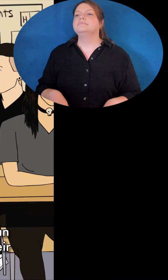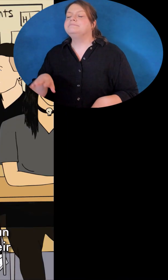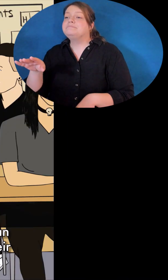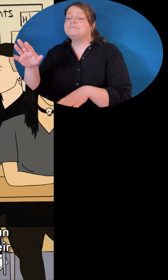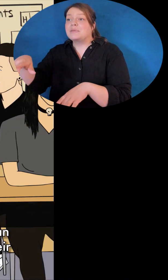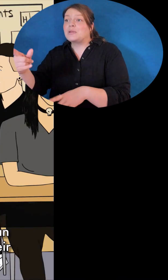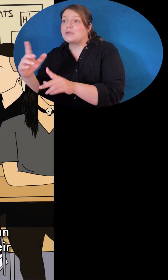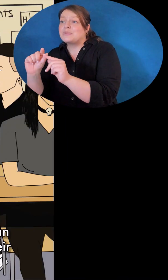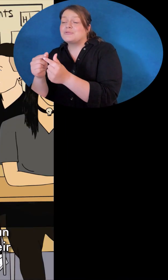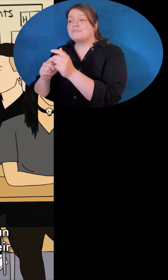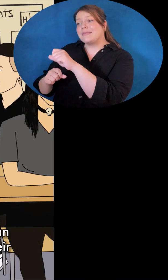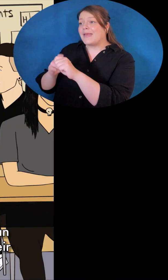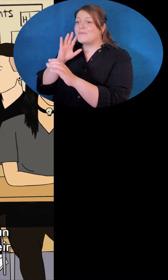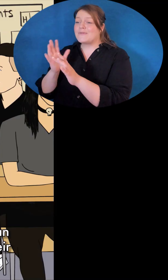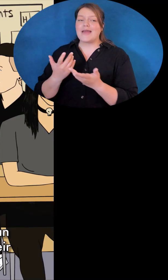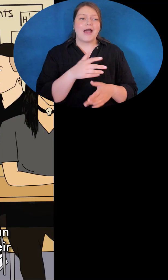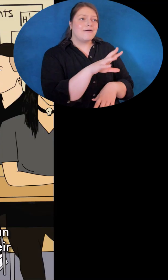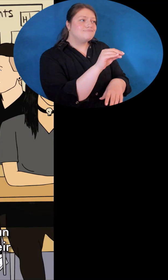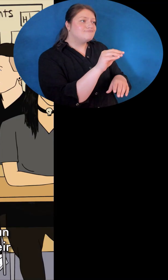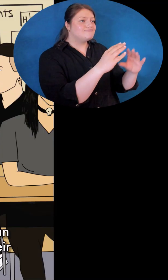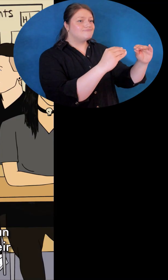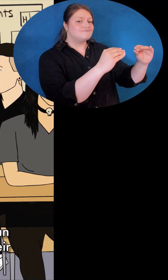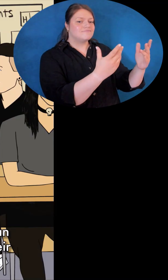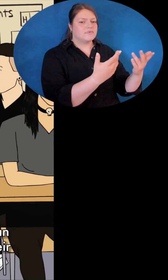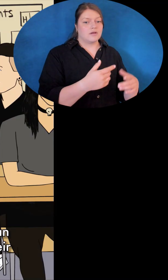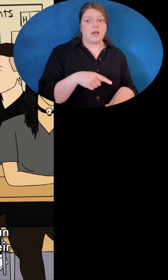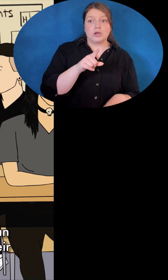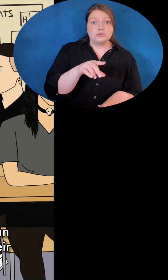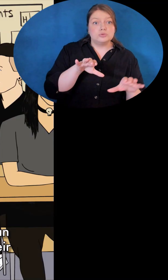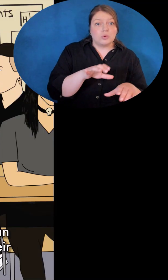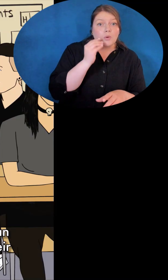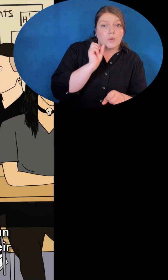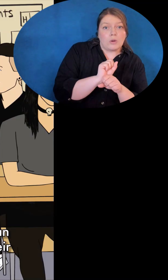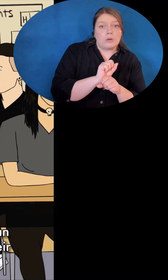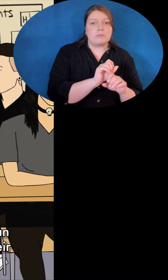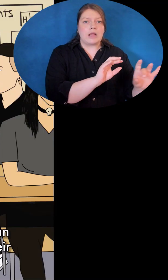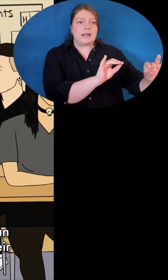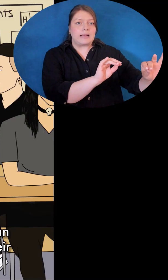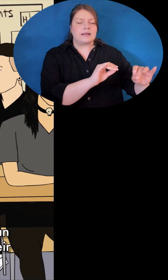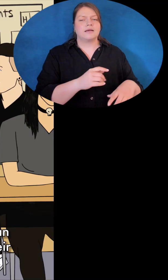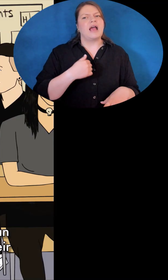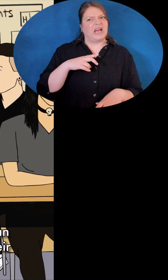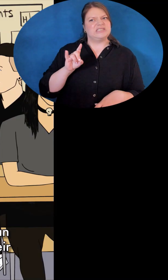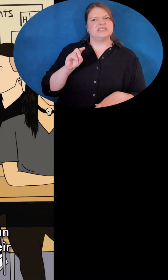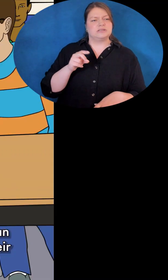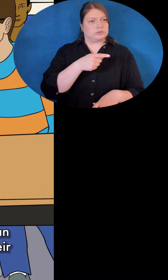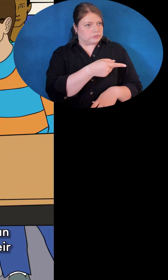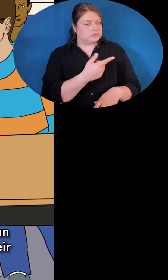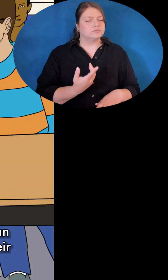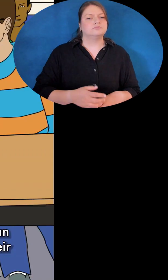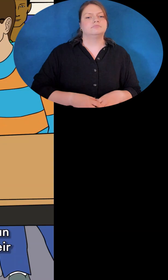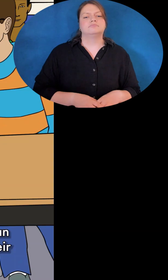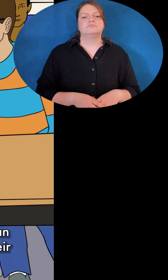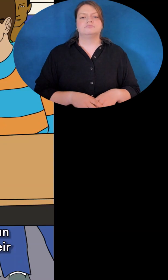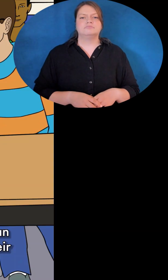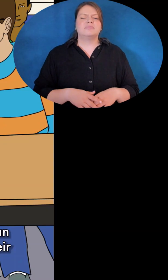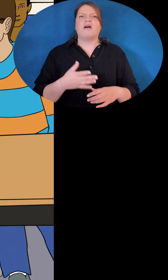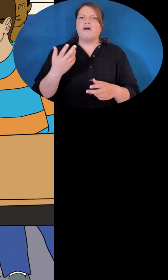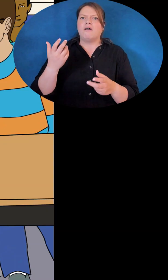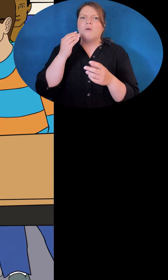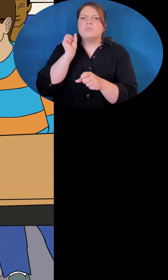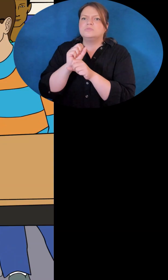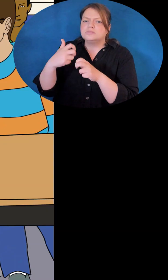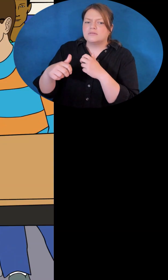cool. Hey, did you do the homework? I did. You? It was kind of tricky today, but the book isn't too